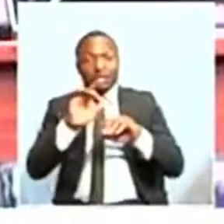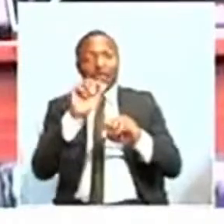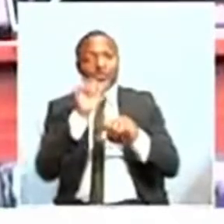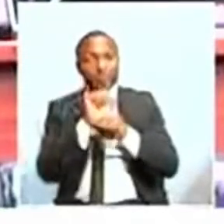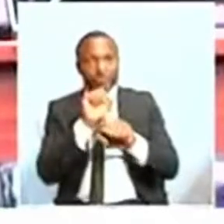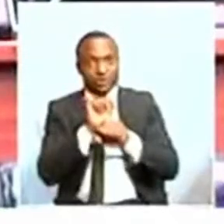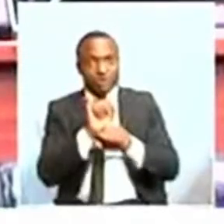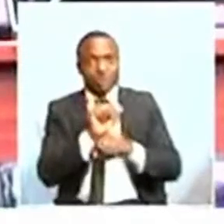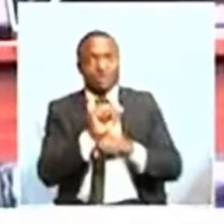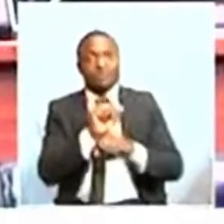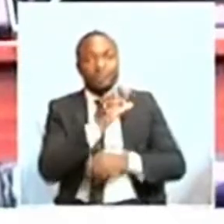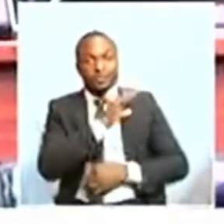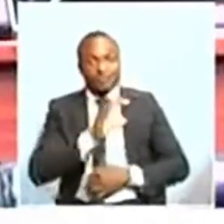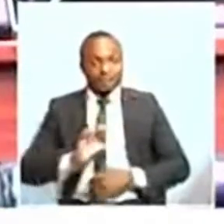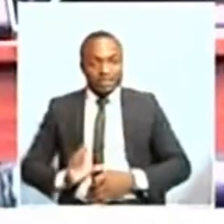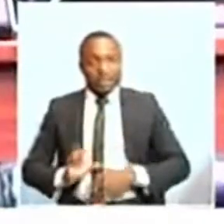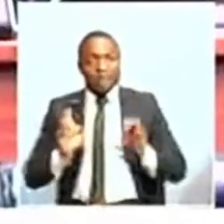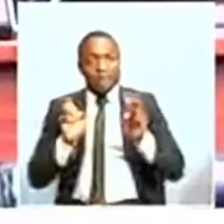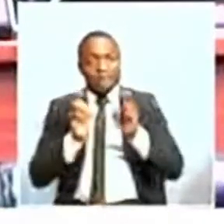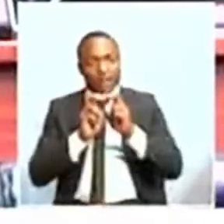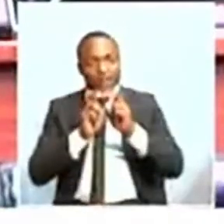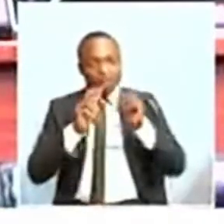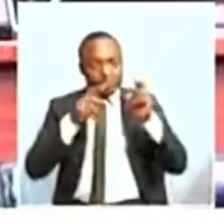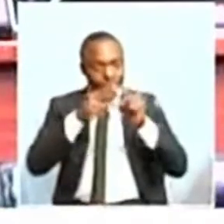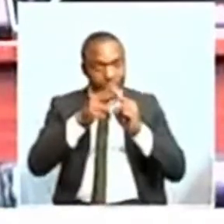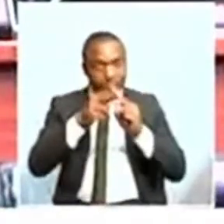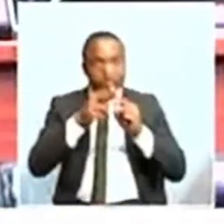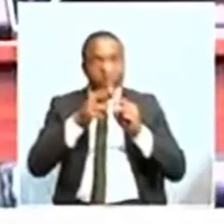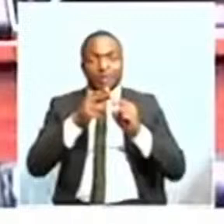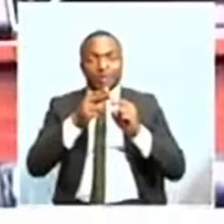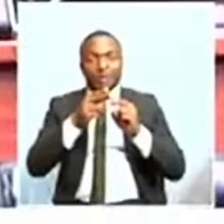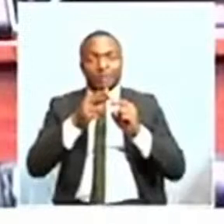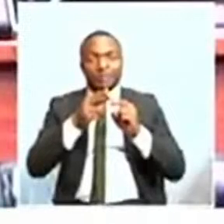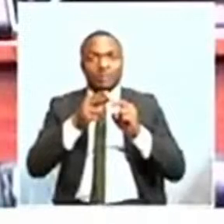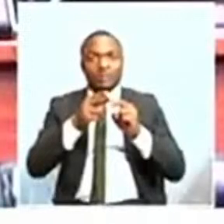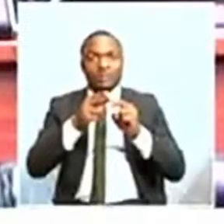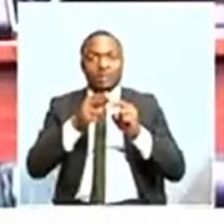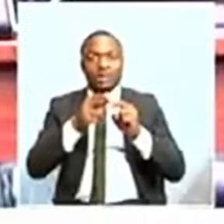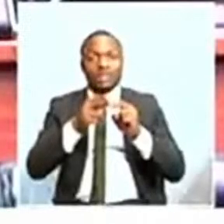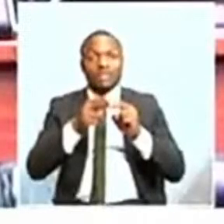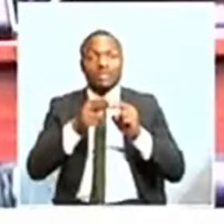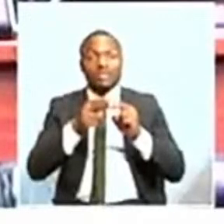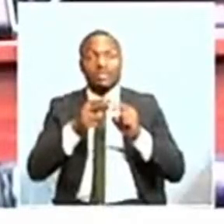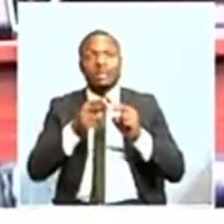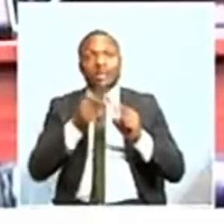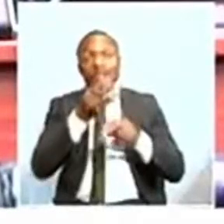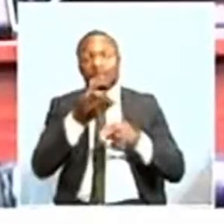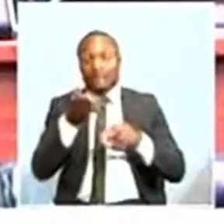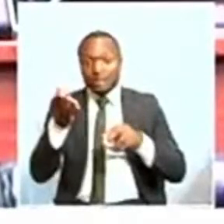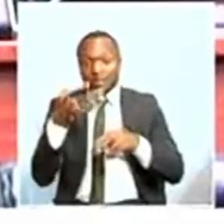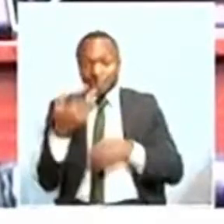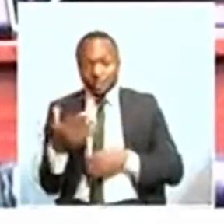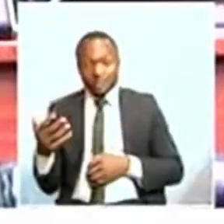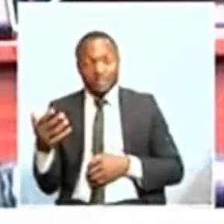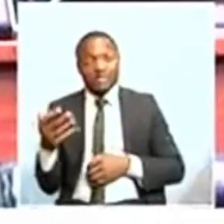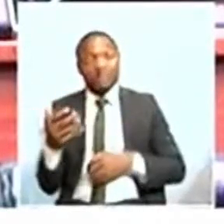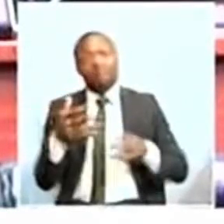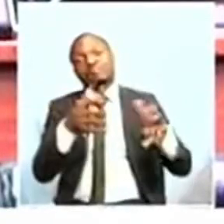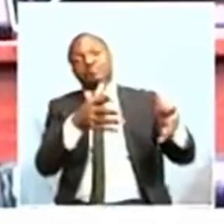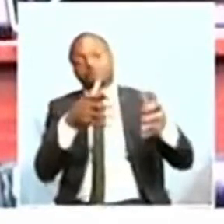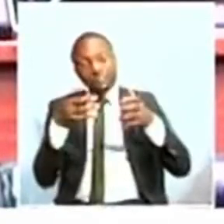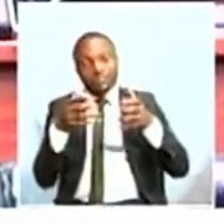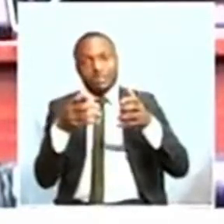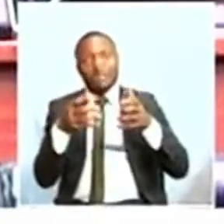the contract was terminated and bonds have since been encashed. Only 3 boreholes were drilled but